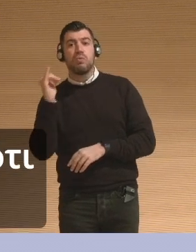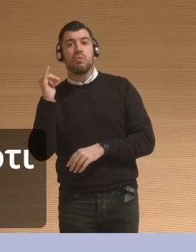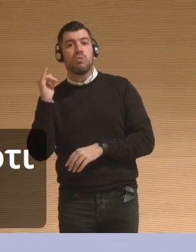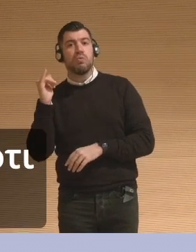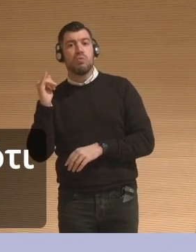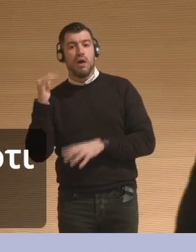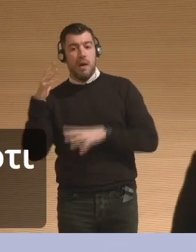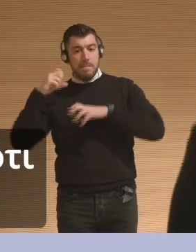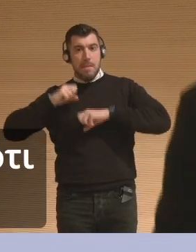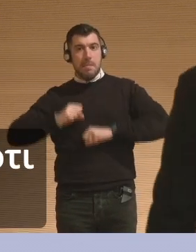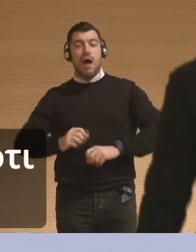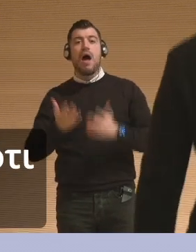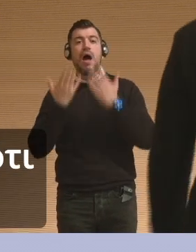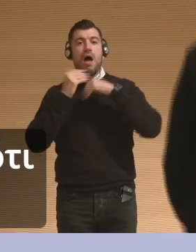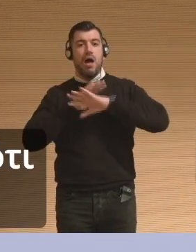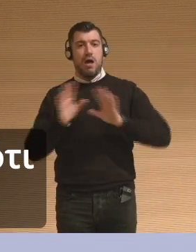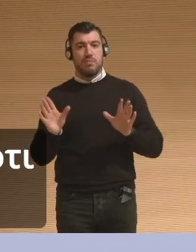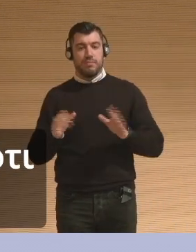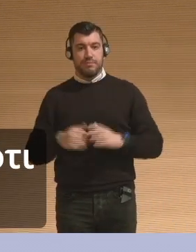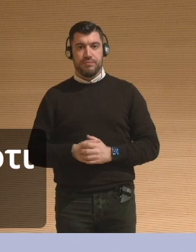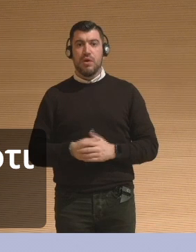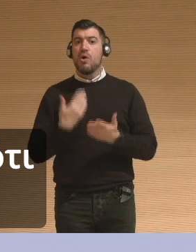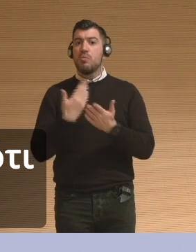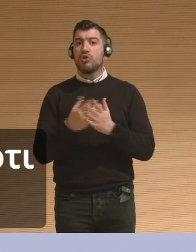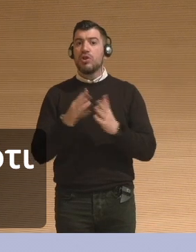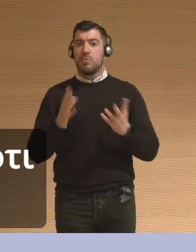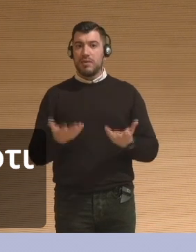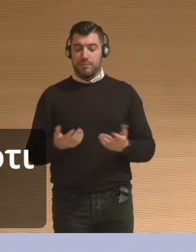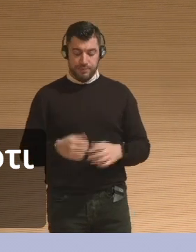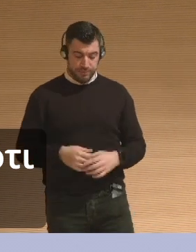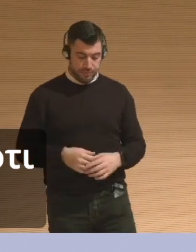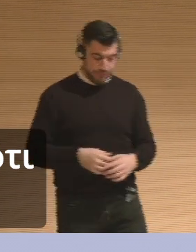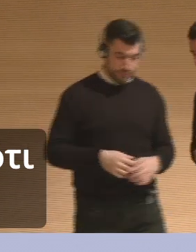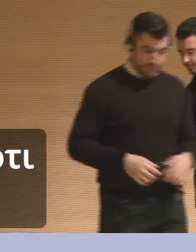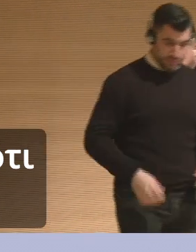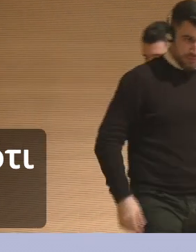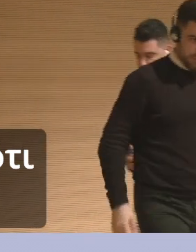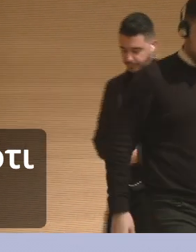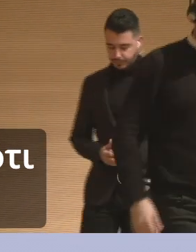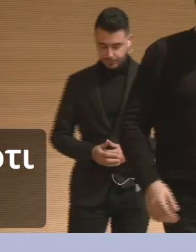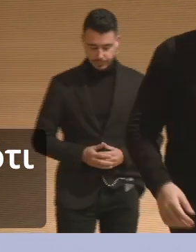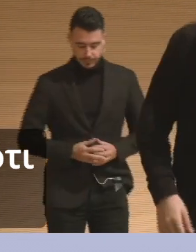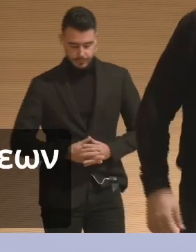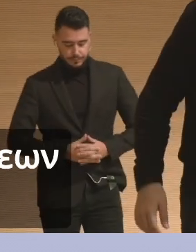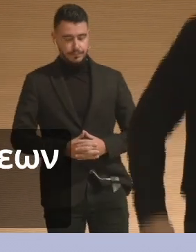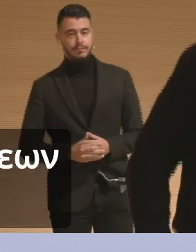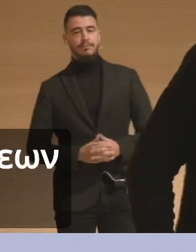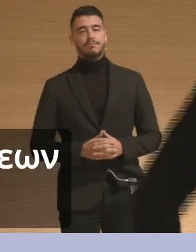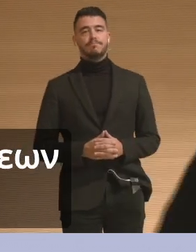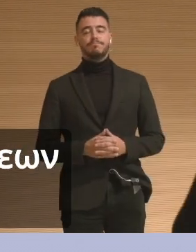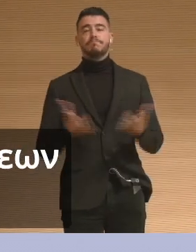this is suggesting is that it is not just the case that cultural engagement has protective association just